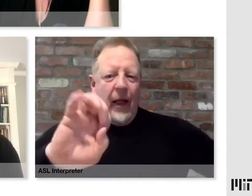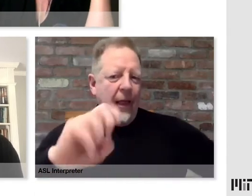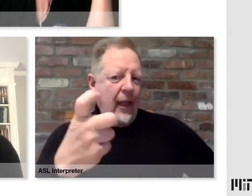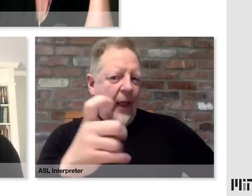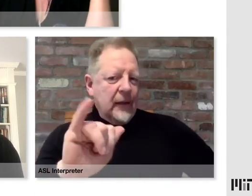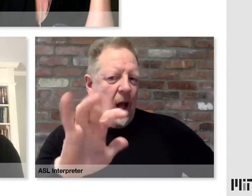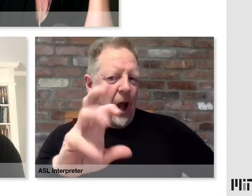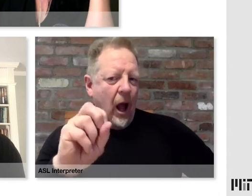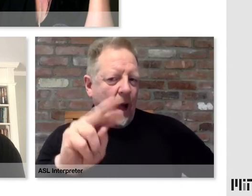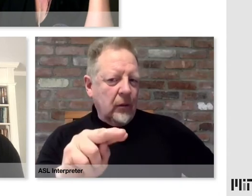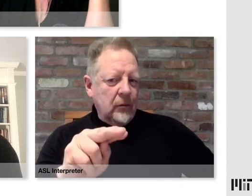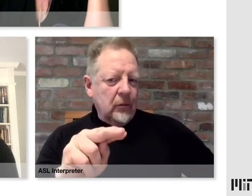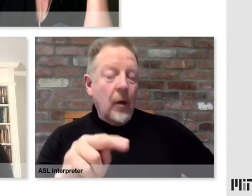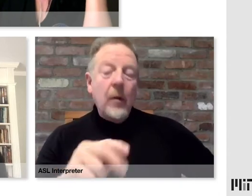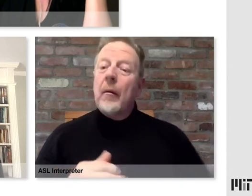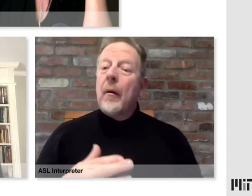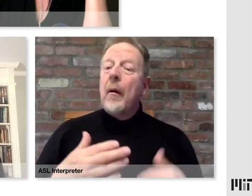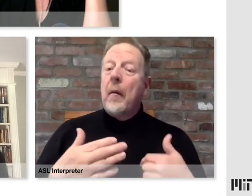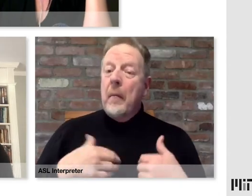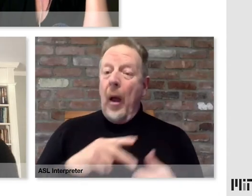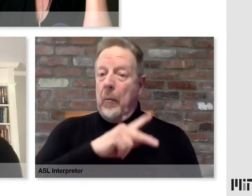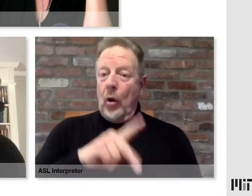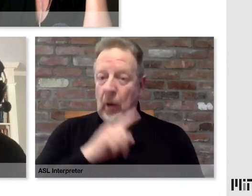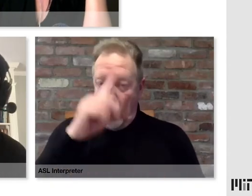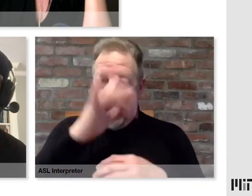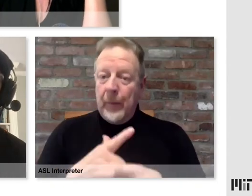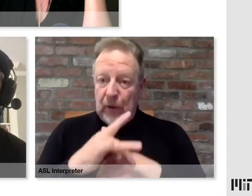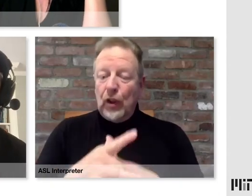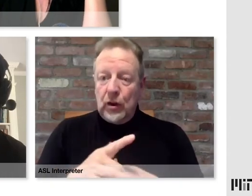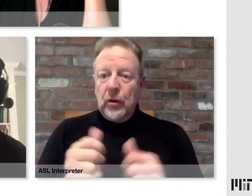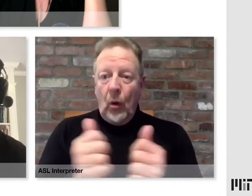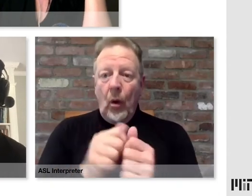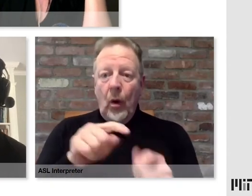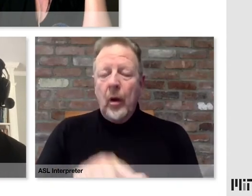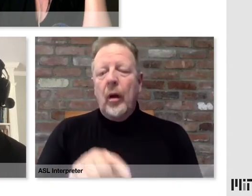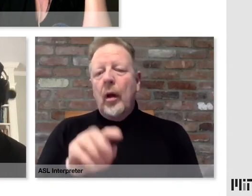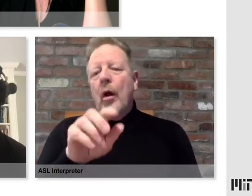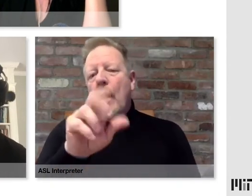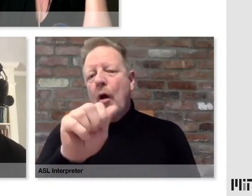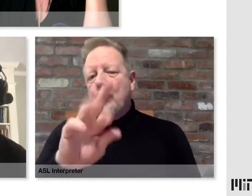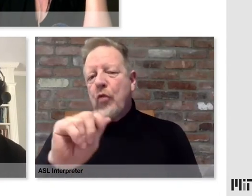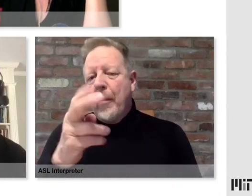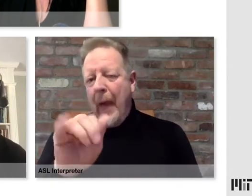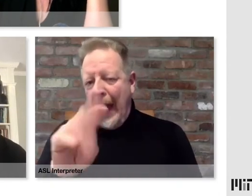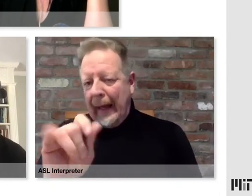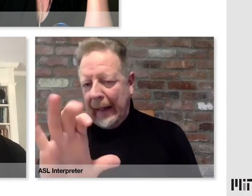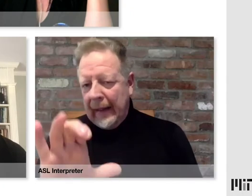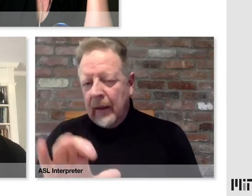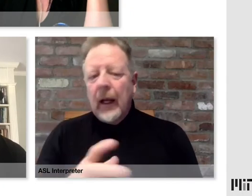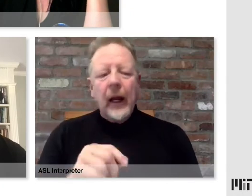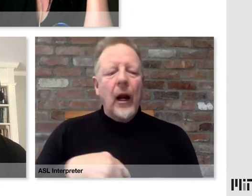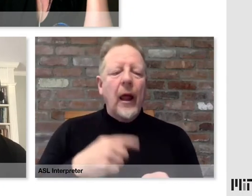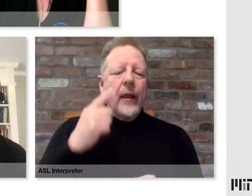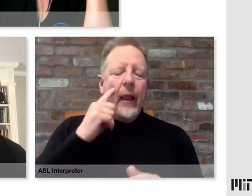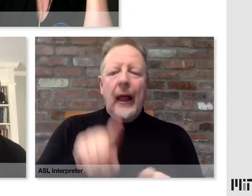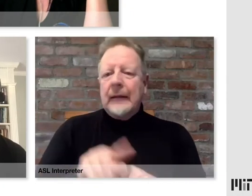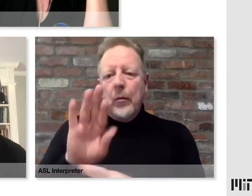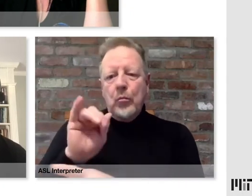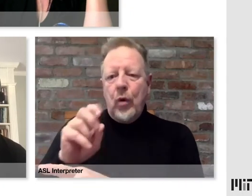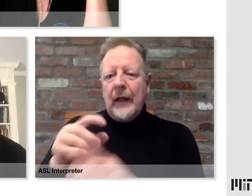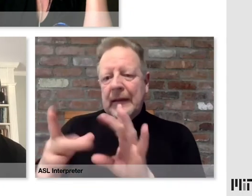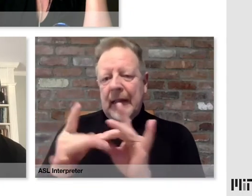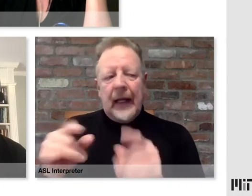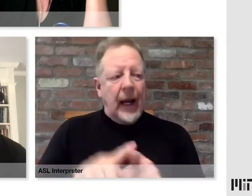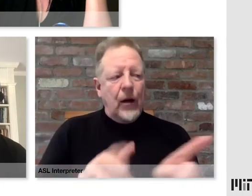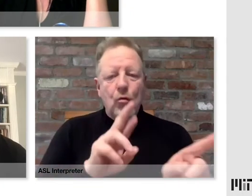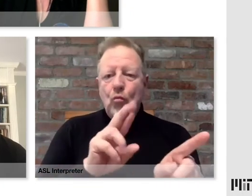know, my personal obsessions are with mapping. And so I think, mm-hmm. you know, we don't, as Brandon said, and Rosa said,